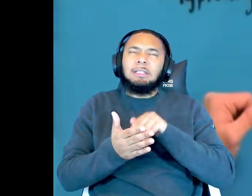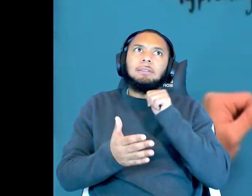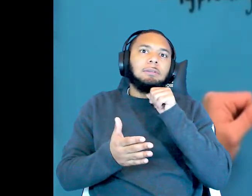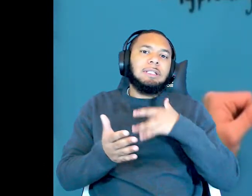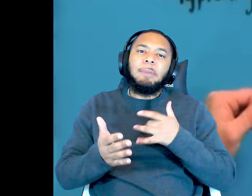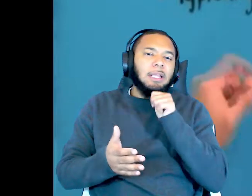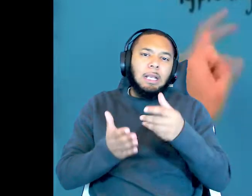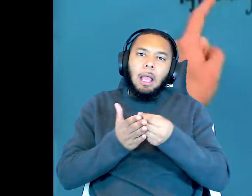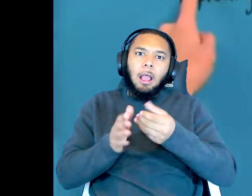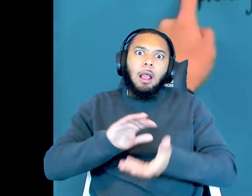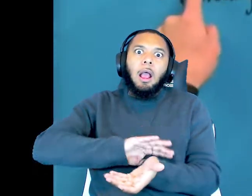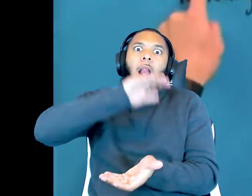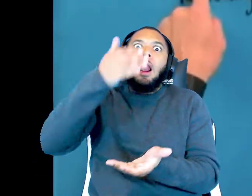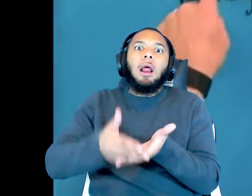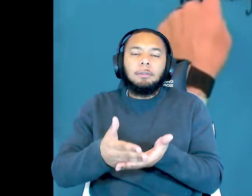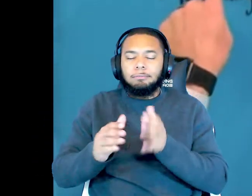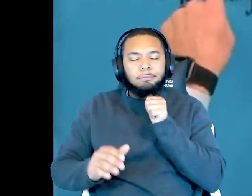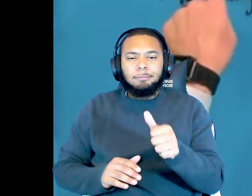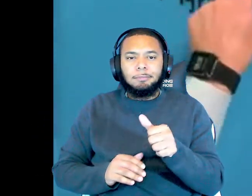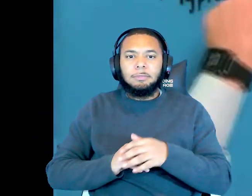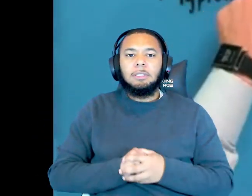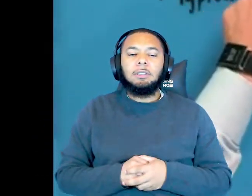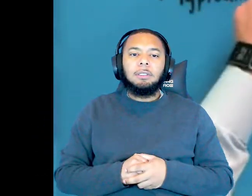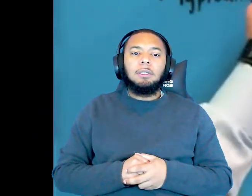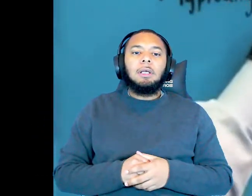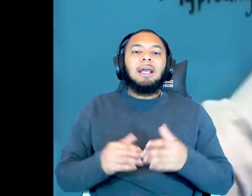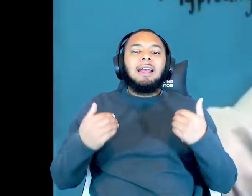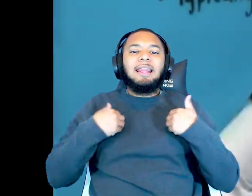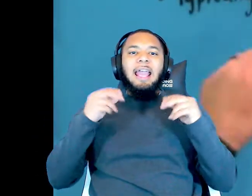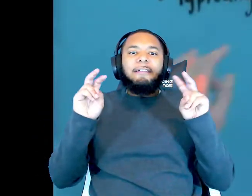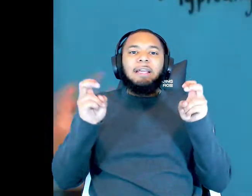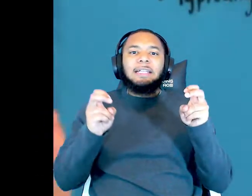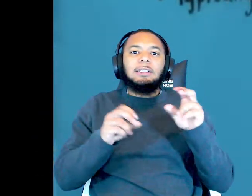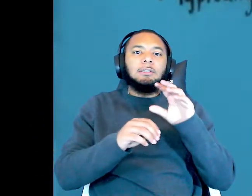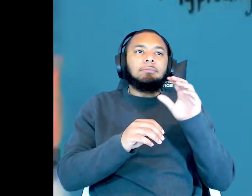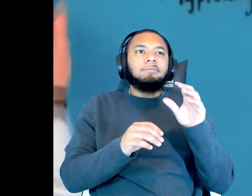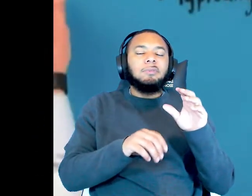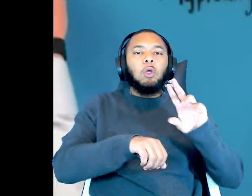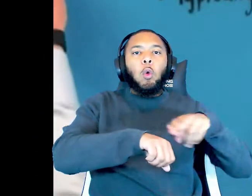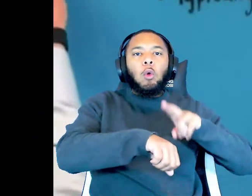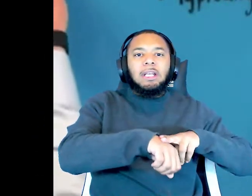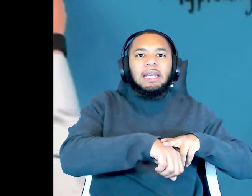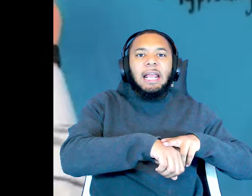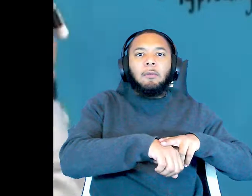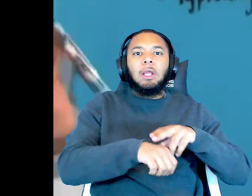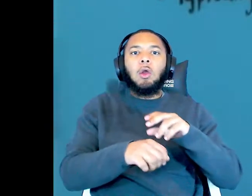notes, and they carry what's known as ordinary or exact interest.